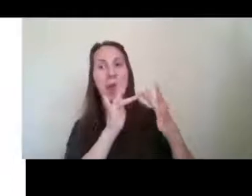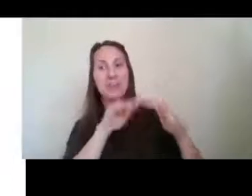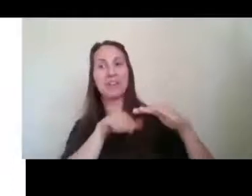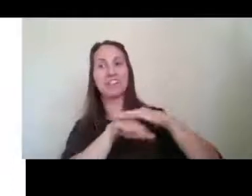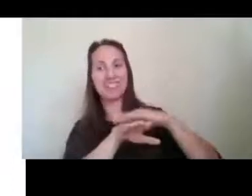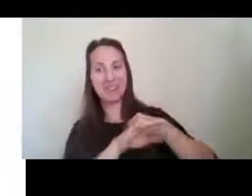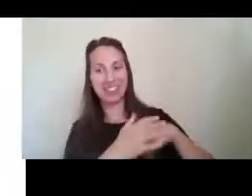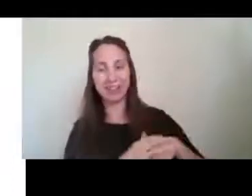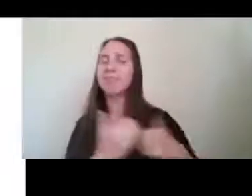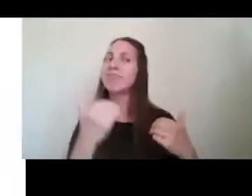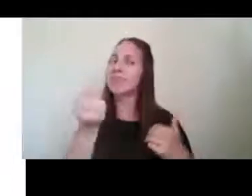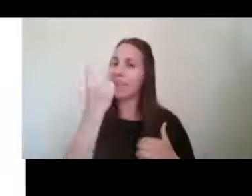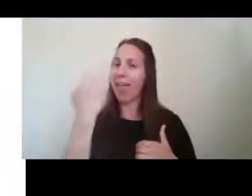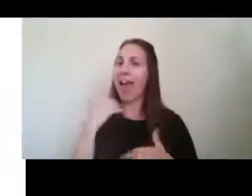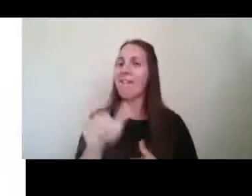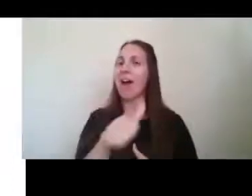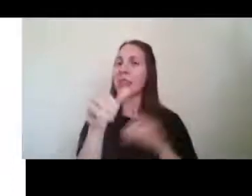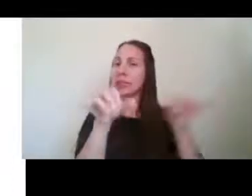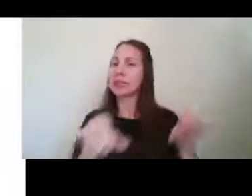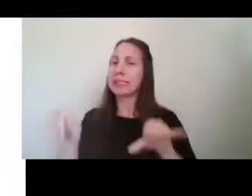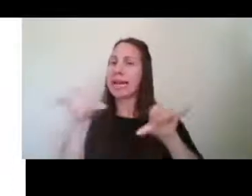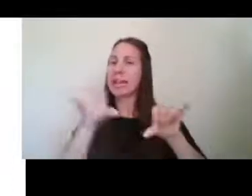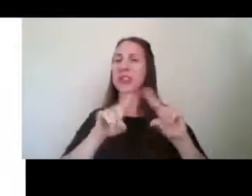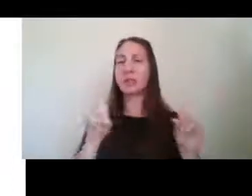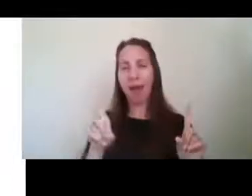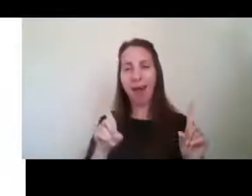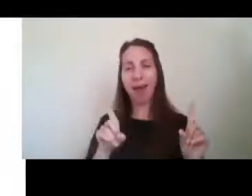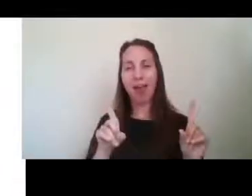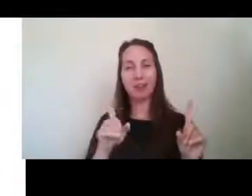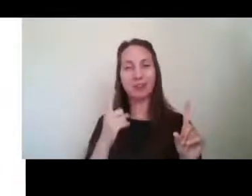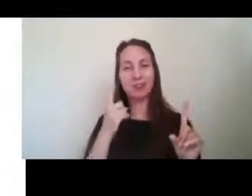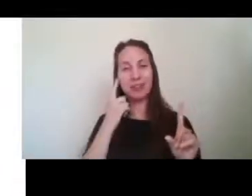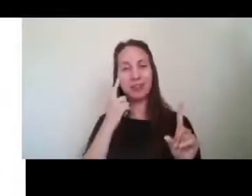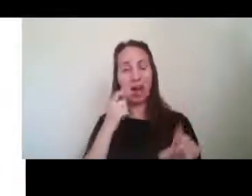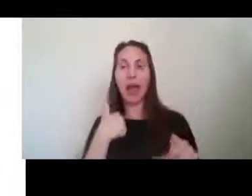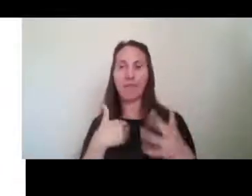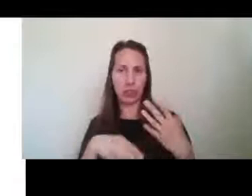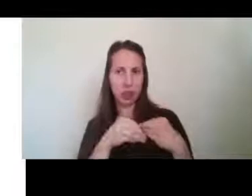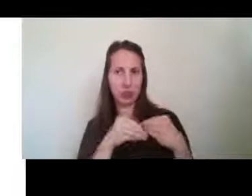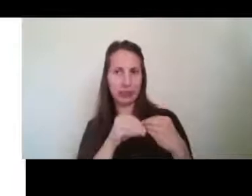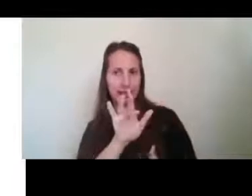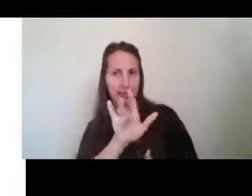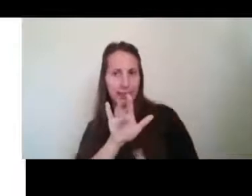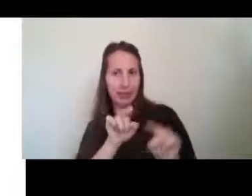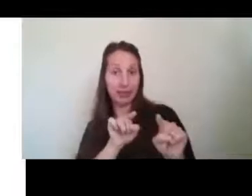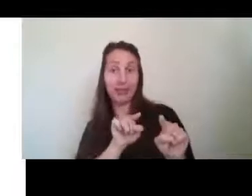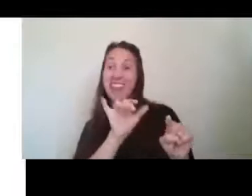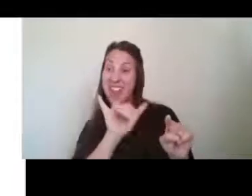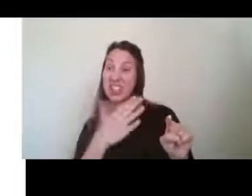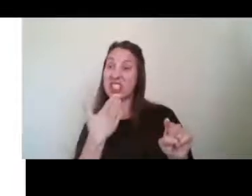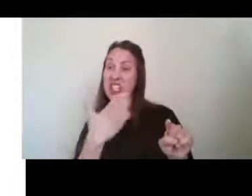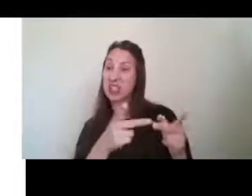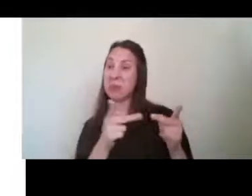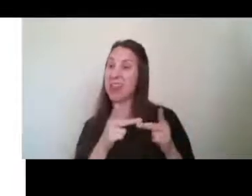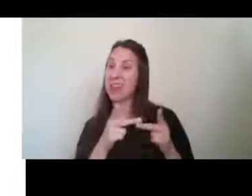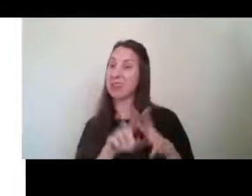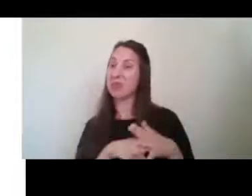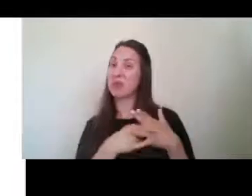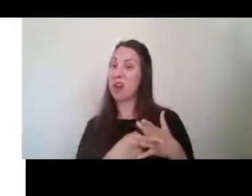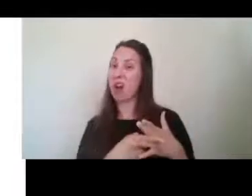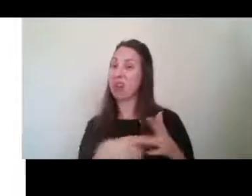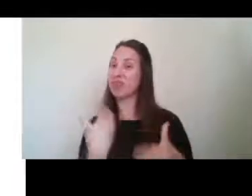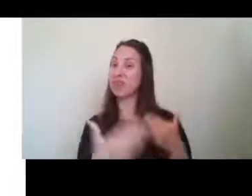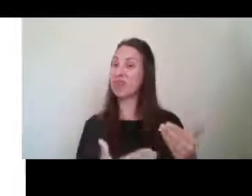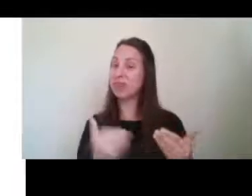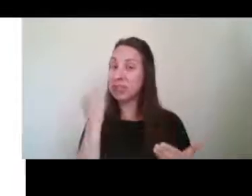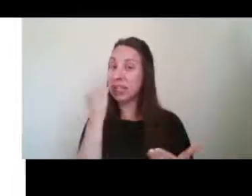looking into the Web Content Accessibility Guidelines, and I have the link on the screen, It is a good place to look if you want to start benchmarking where you